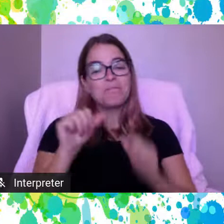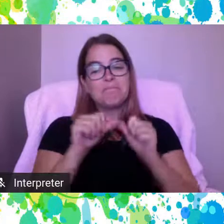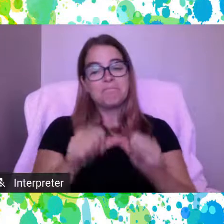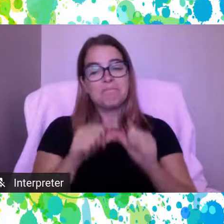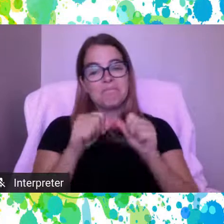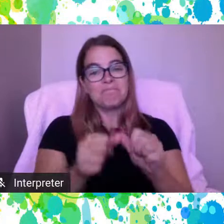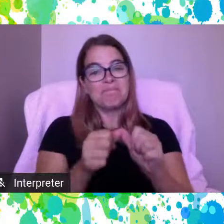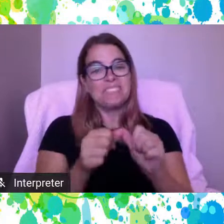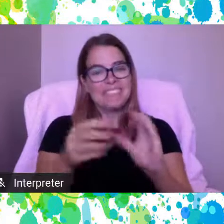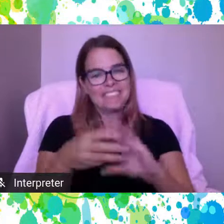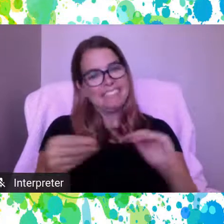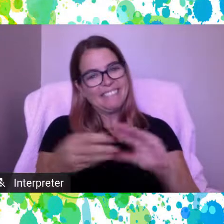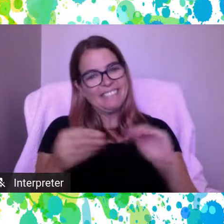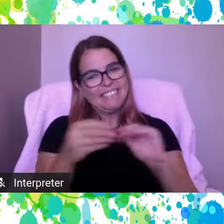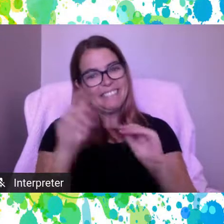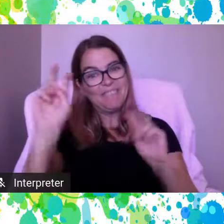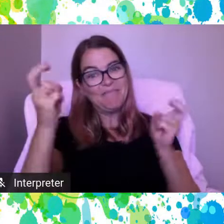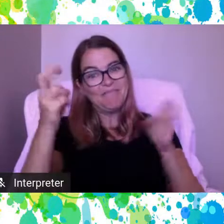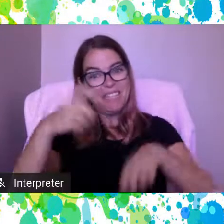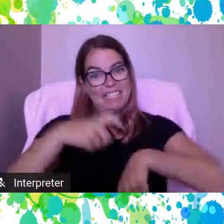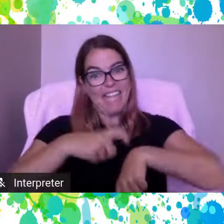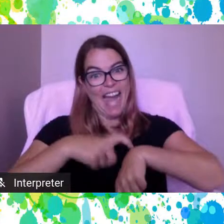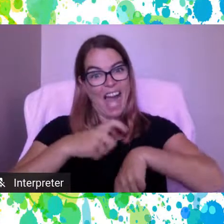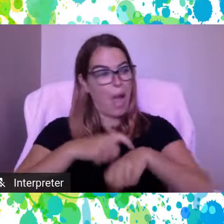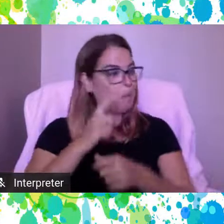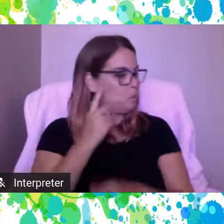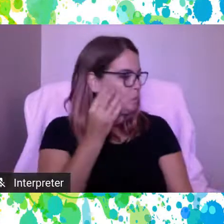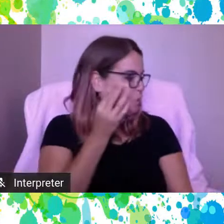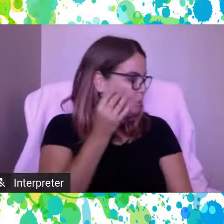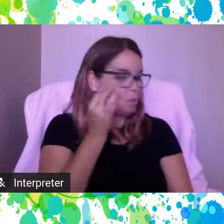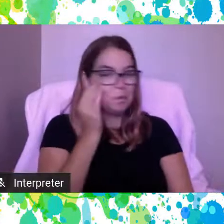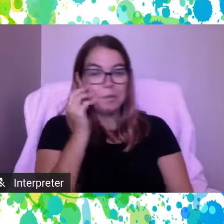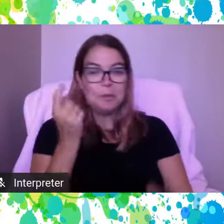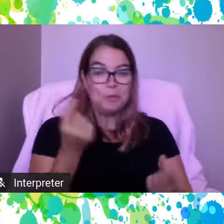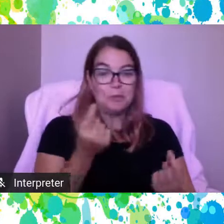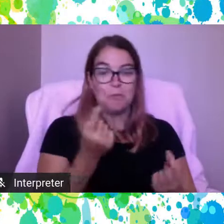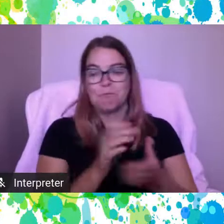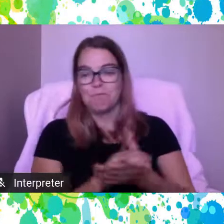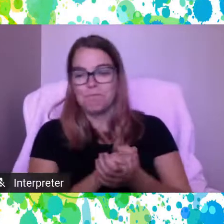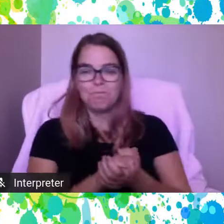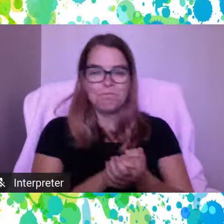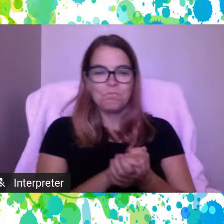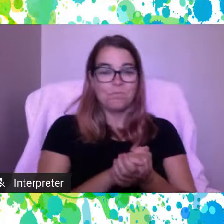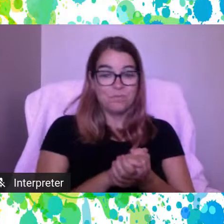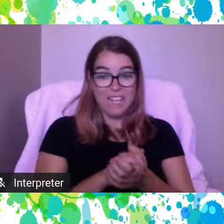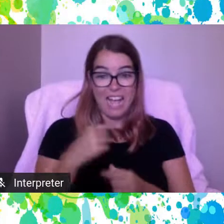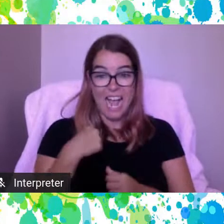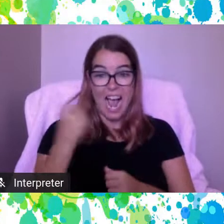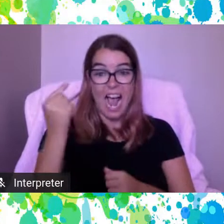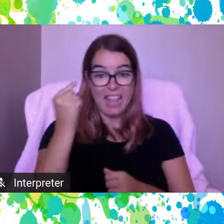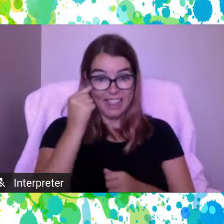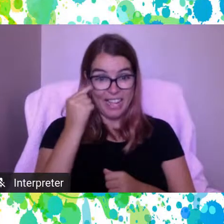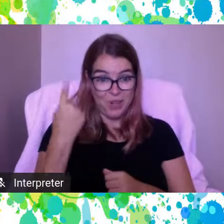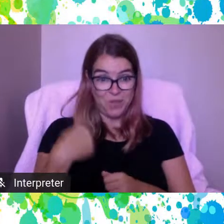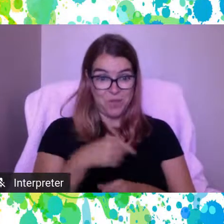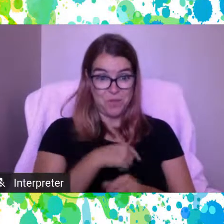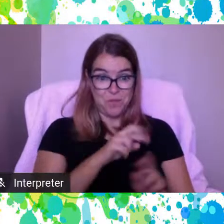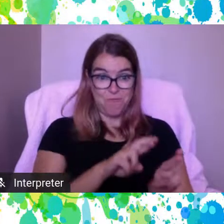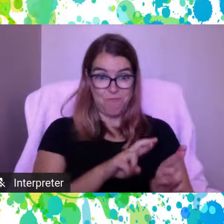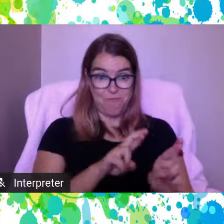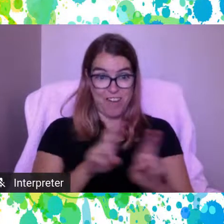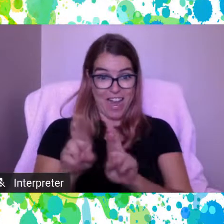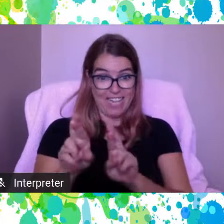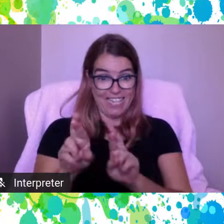just buy some time. And so I believe we are almost ready, and I'm gonna wait for